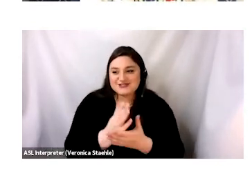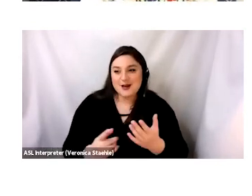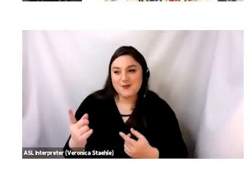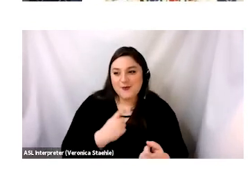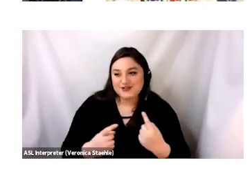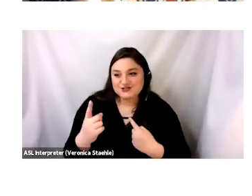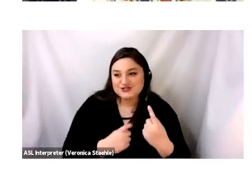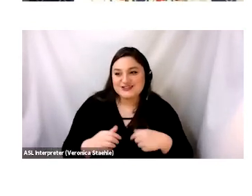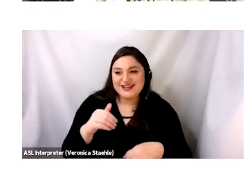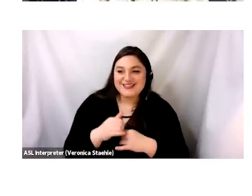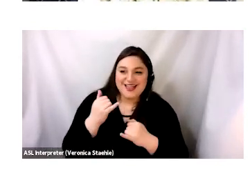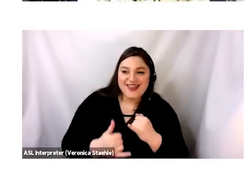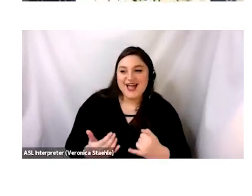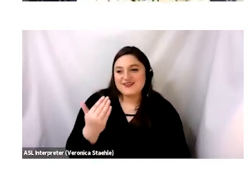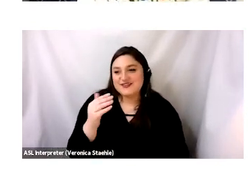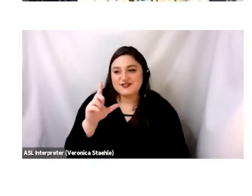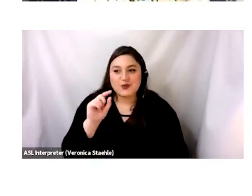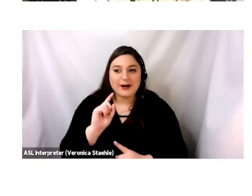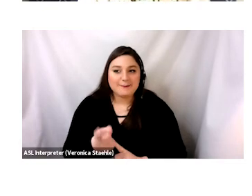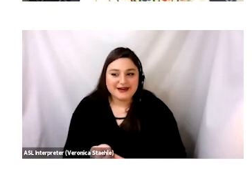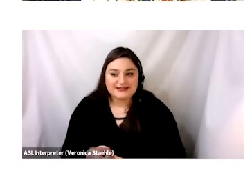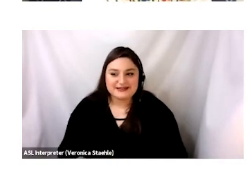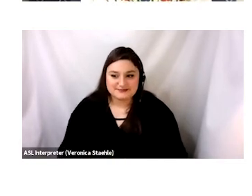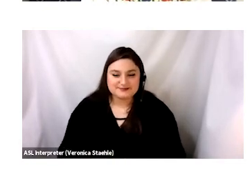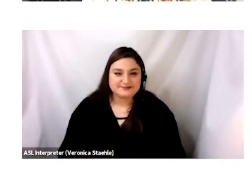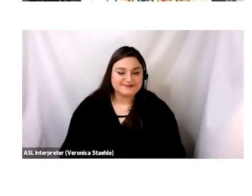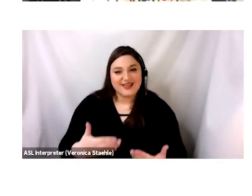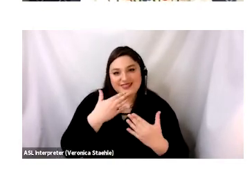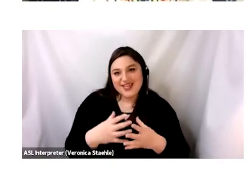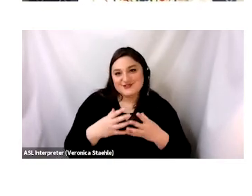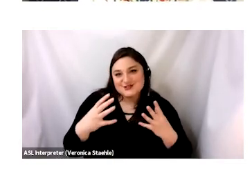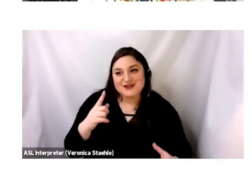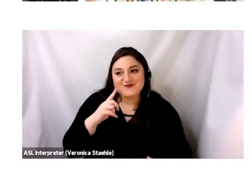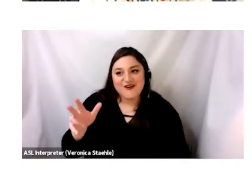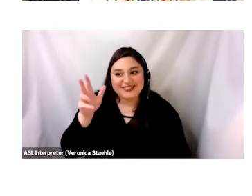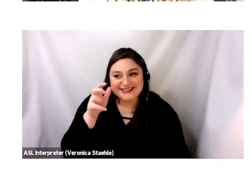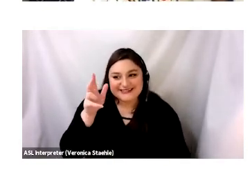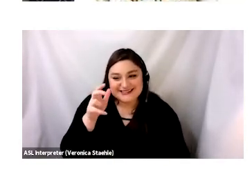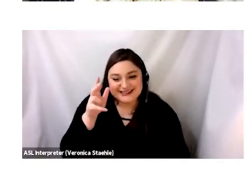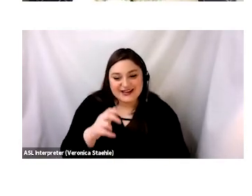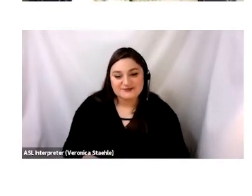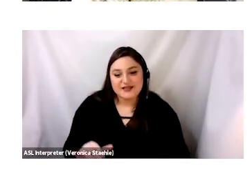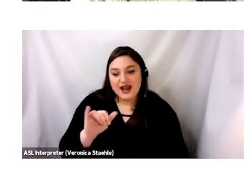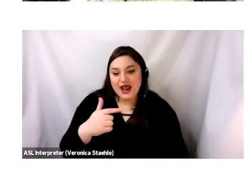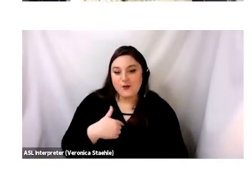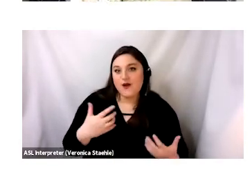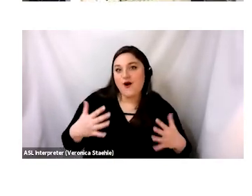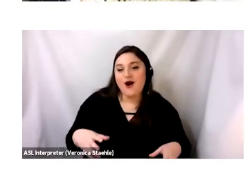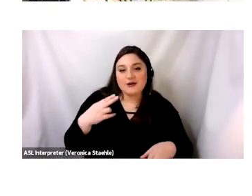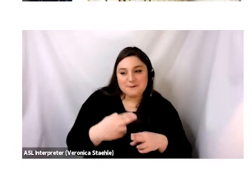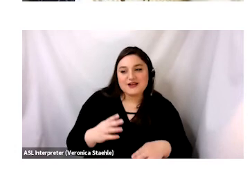the last 15, 20 minutes, we'll see. Thank you so much for listening. And as we said, we will send